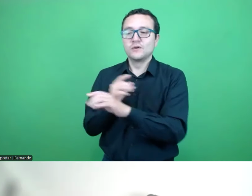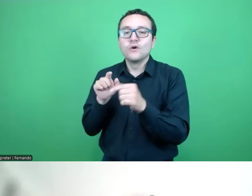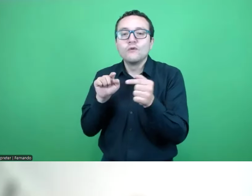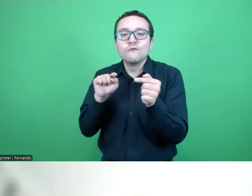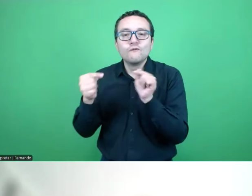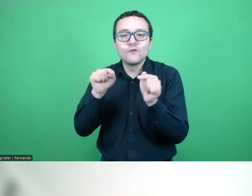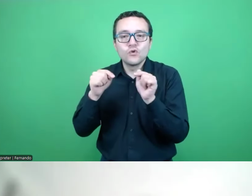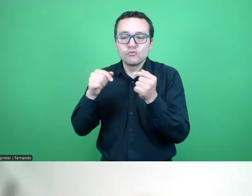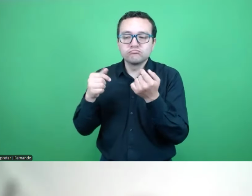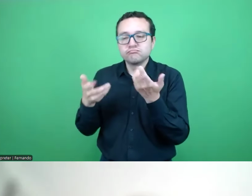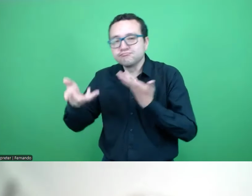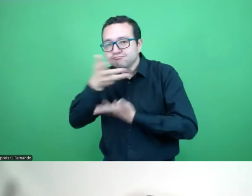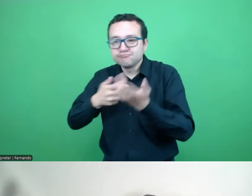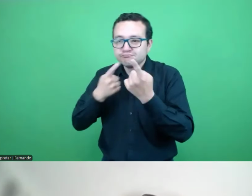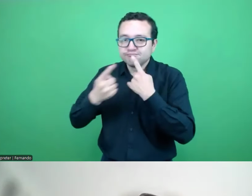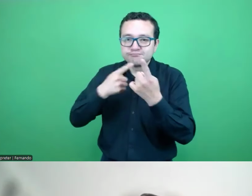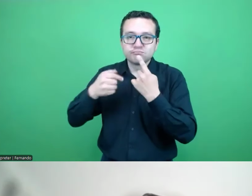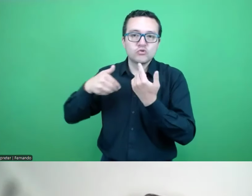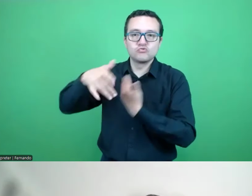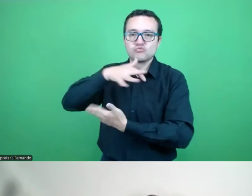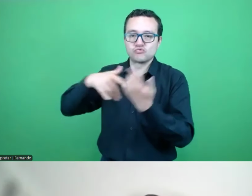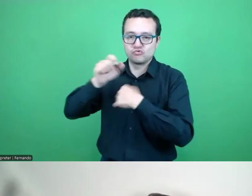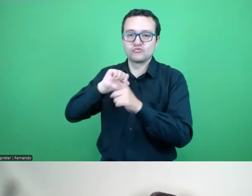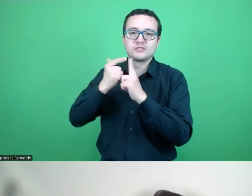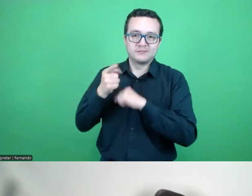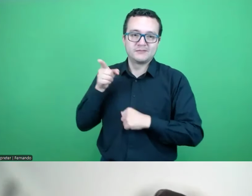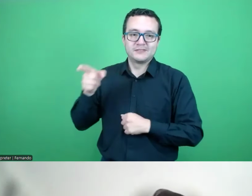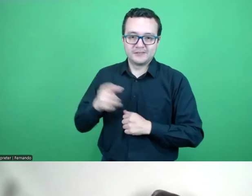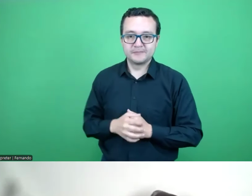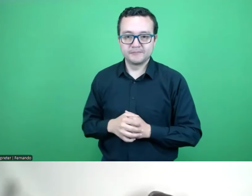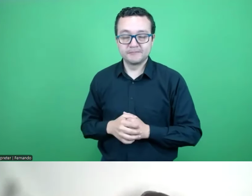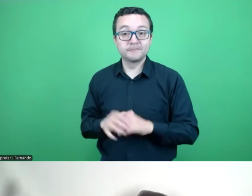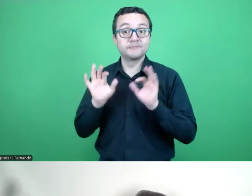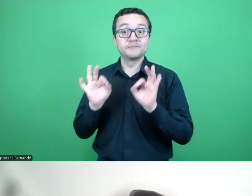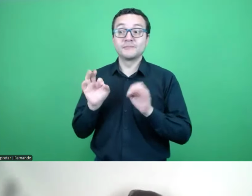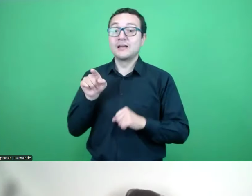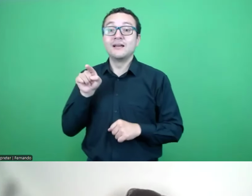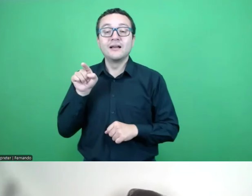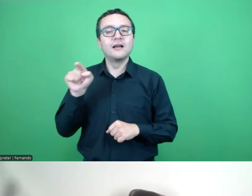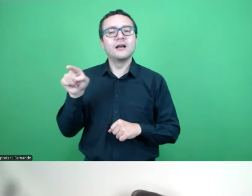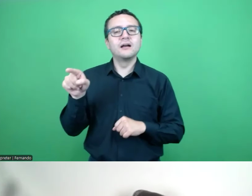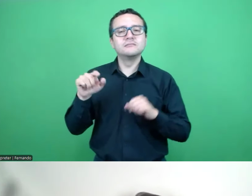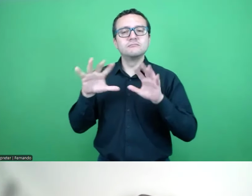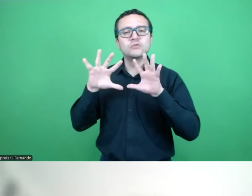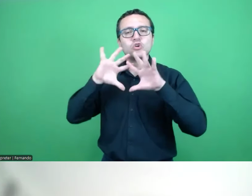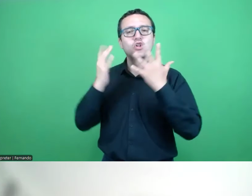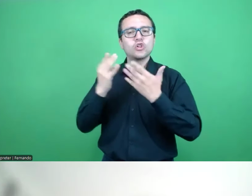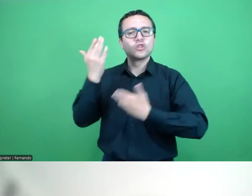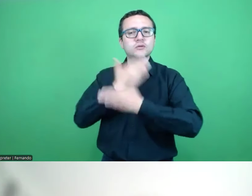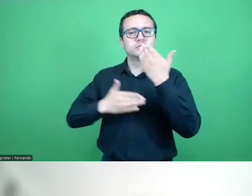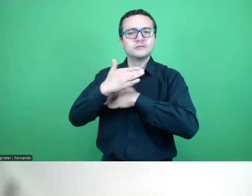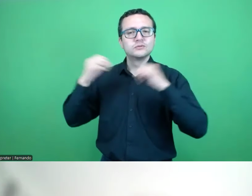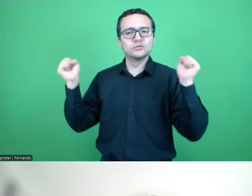April 1st. As the Global Disability Summit is not only a platform for civil society to come together, but